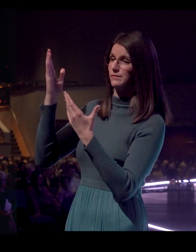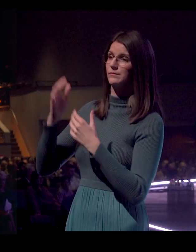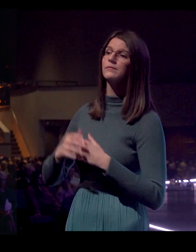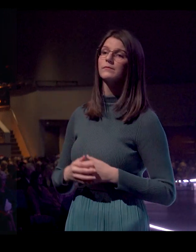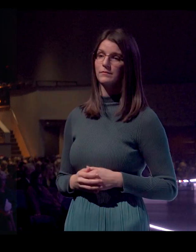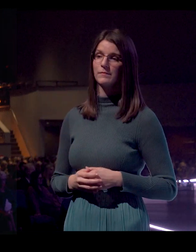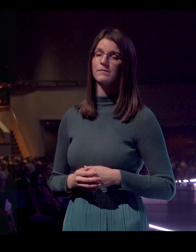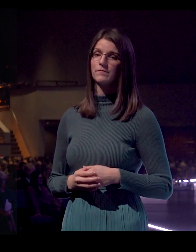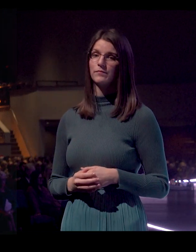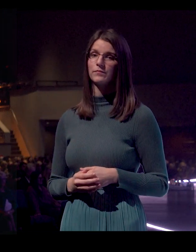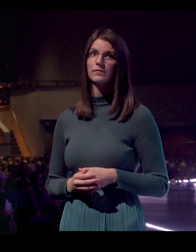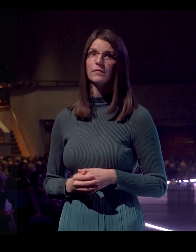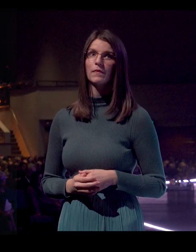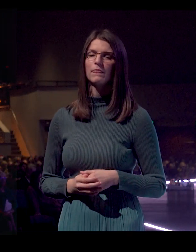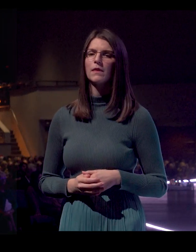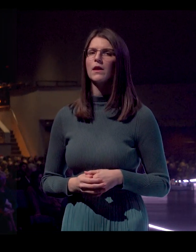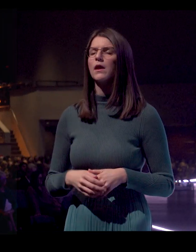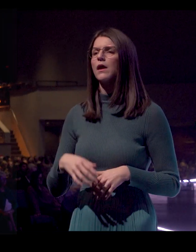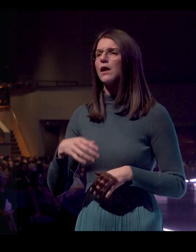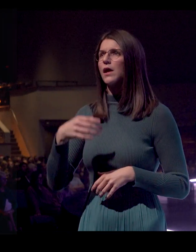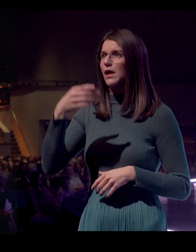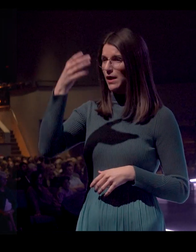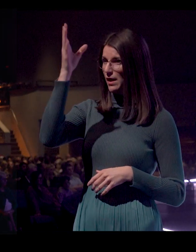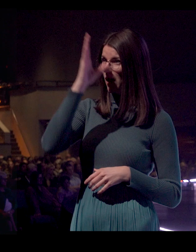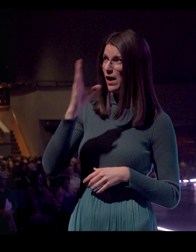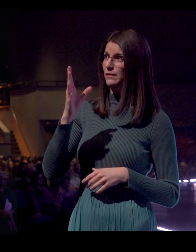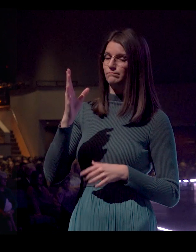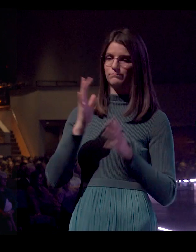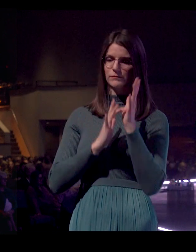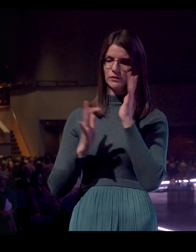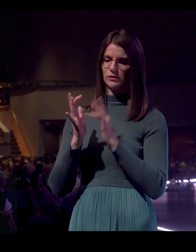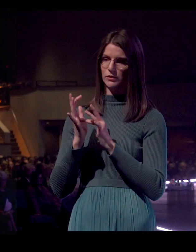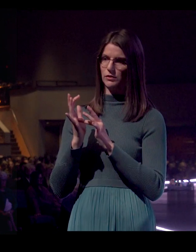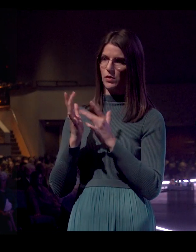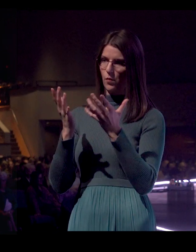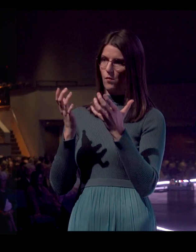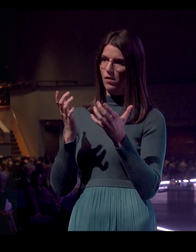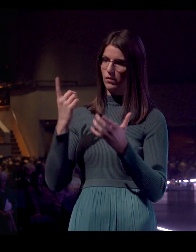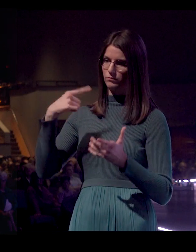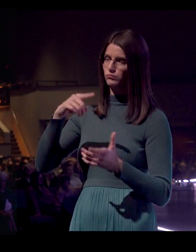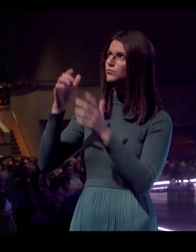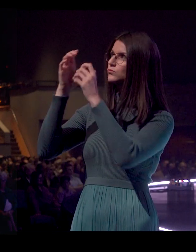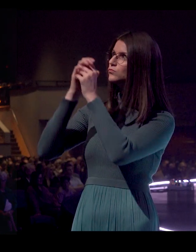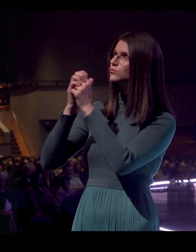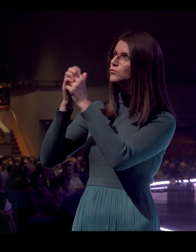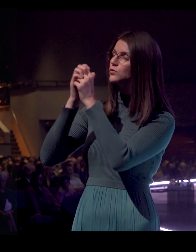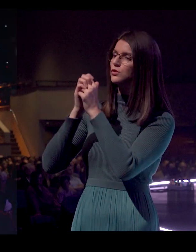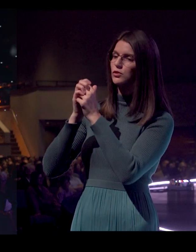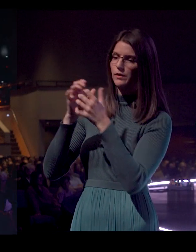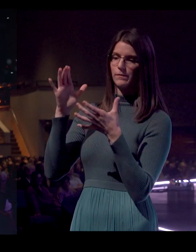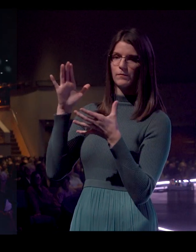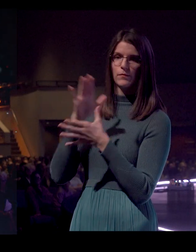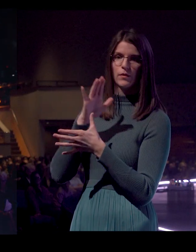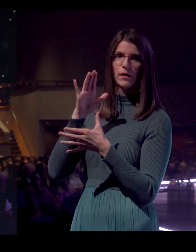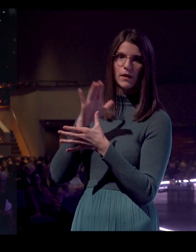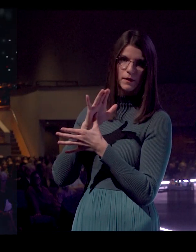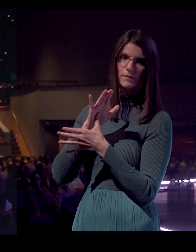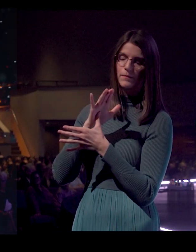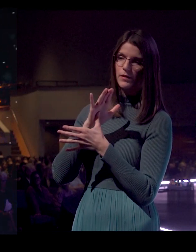Why does Jesus want our worship to be primarily and centered on him? Like, does he have that big of an